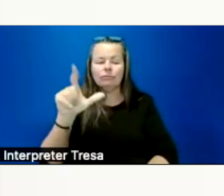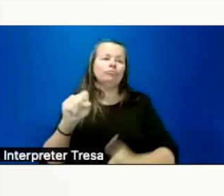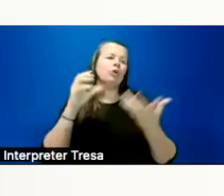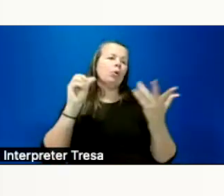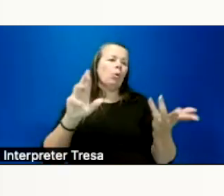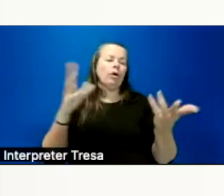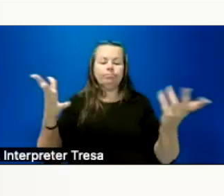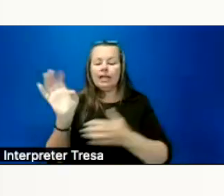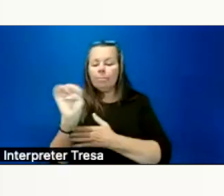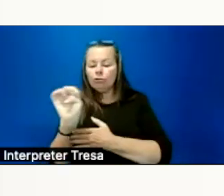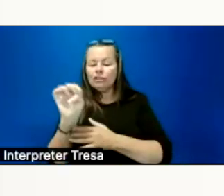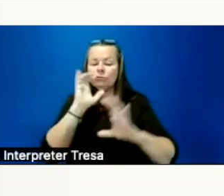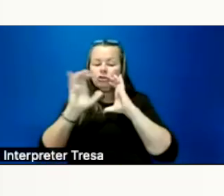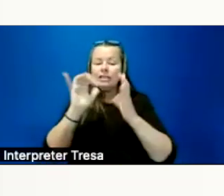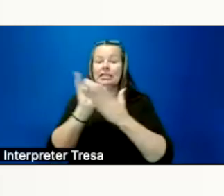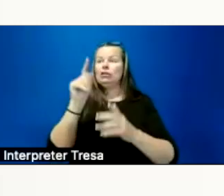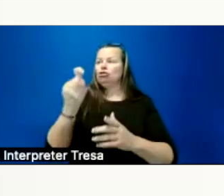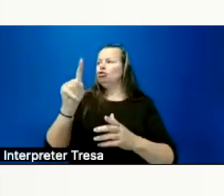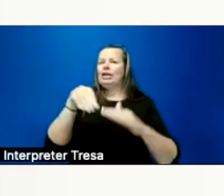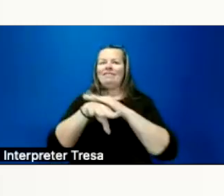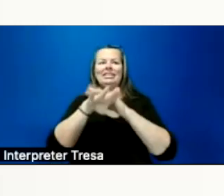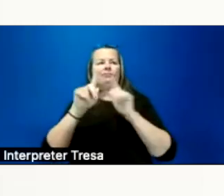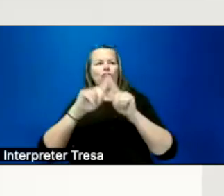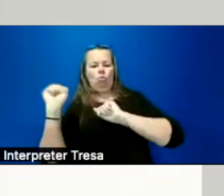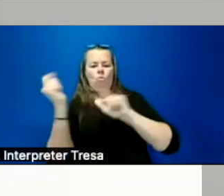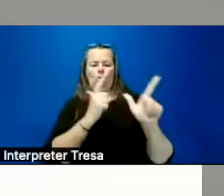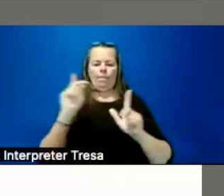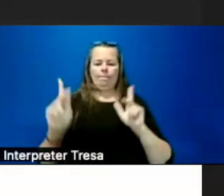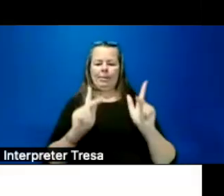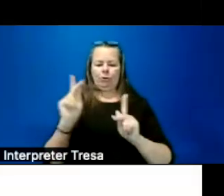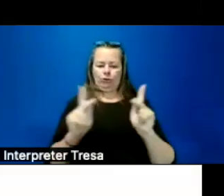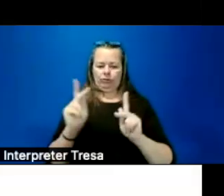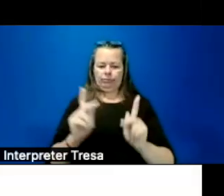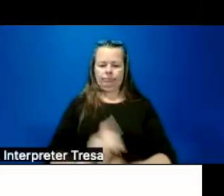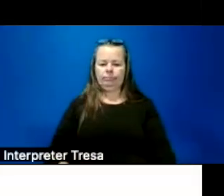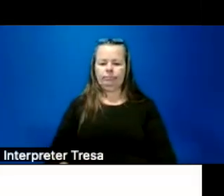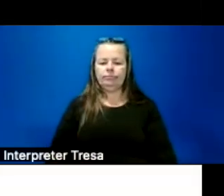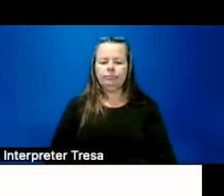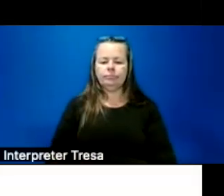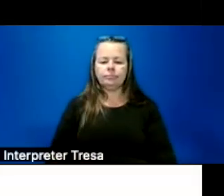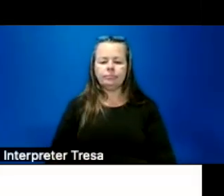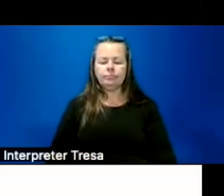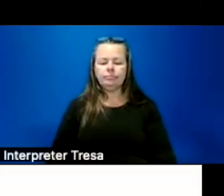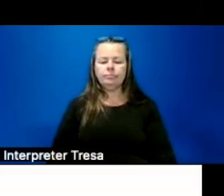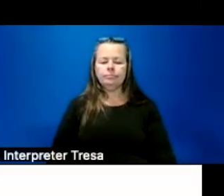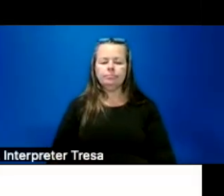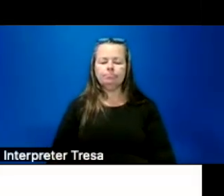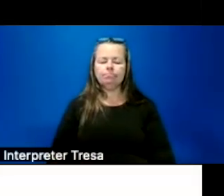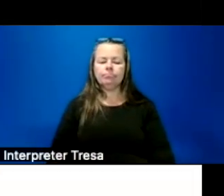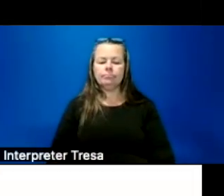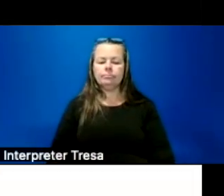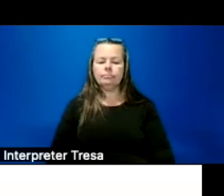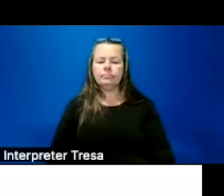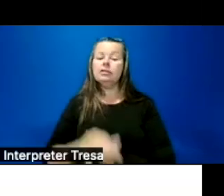for everyone, not just depending which kind of modality is being used. And also, in regards to